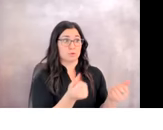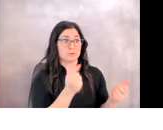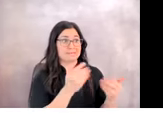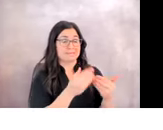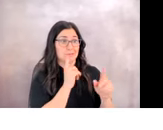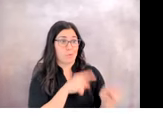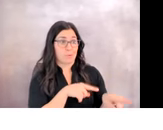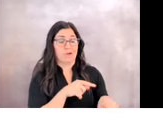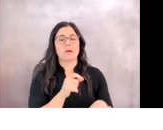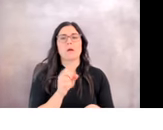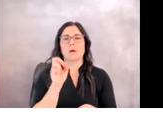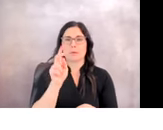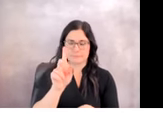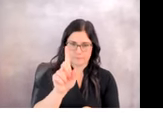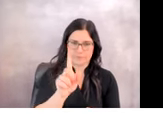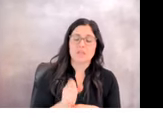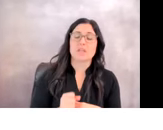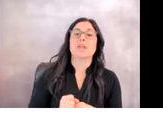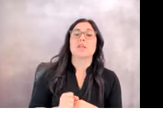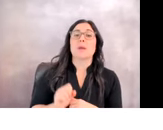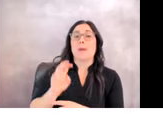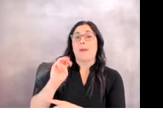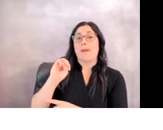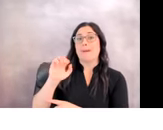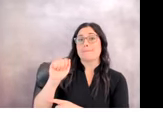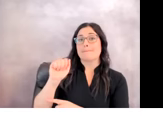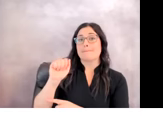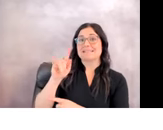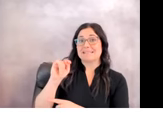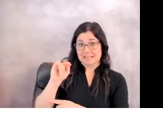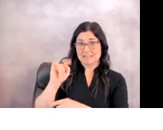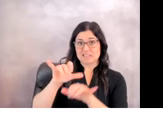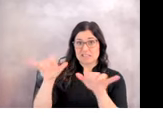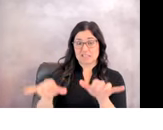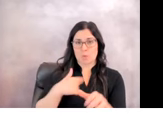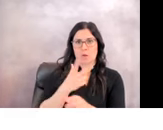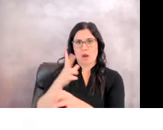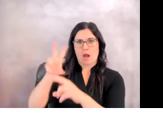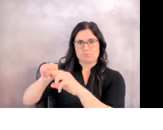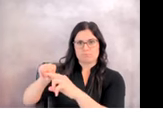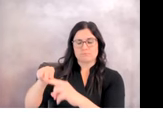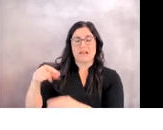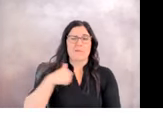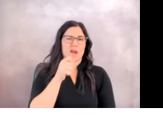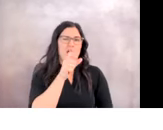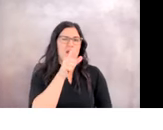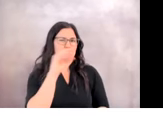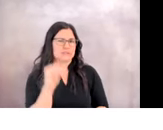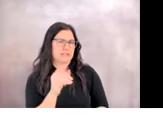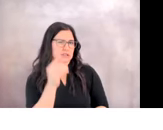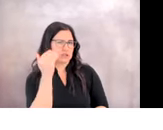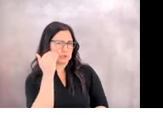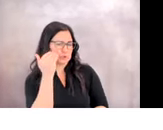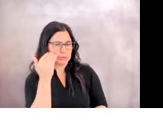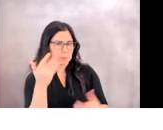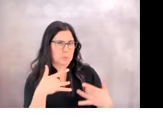There should be. We're utilizing Maxian as a system. I'm not 100% aware of what happens at the very